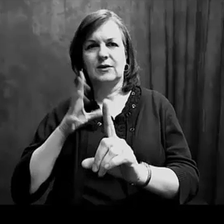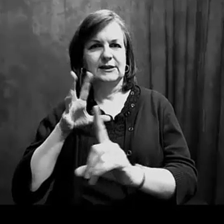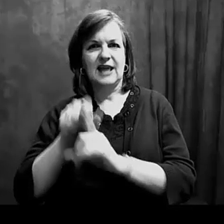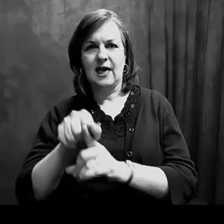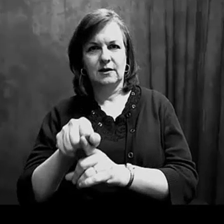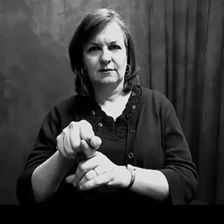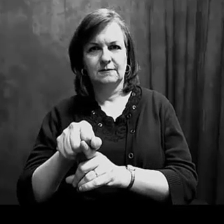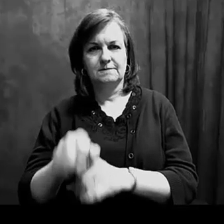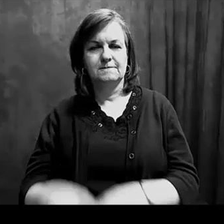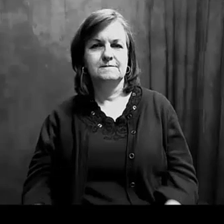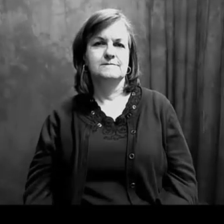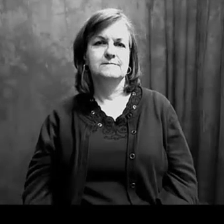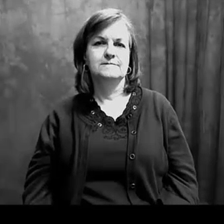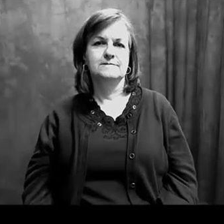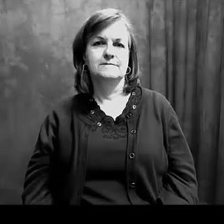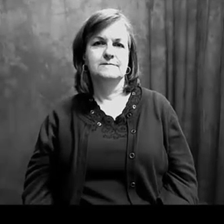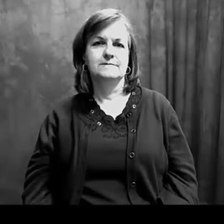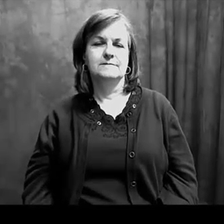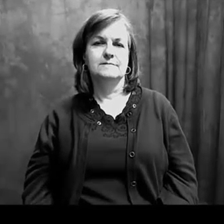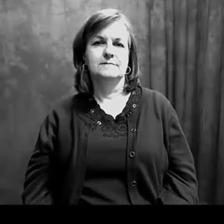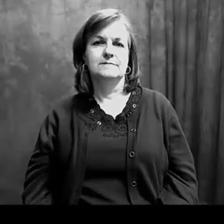attack.